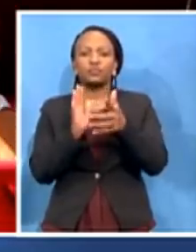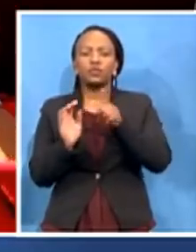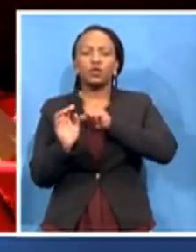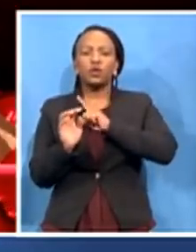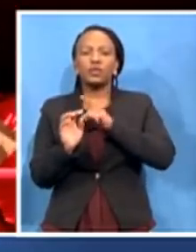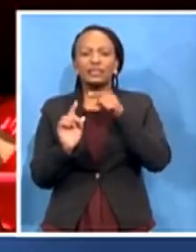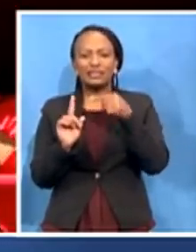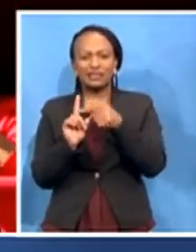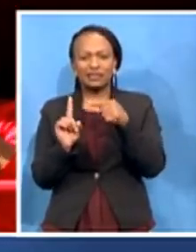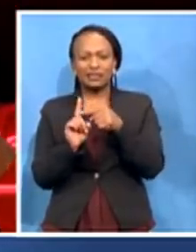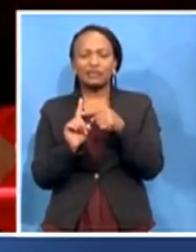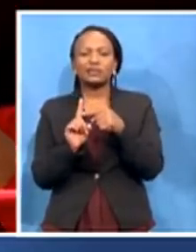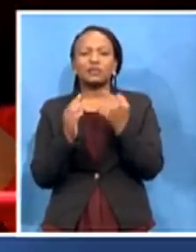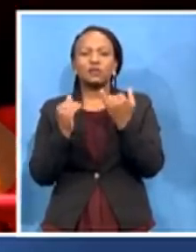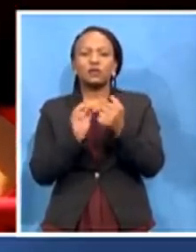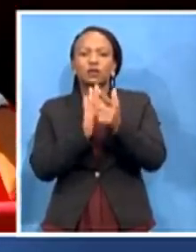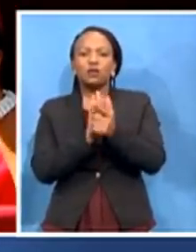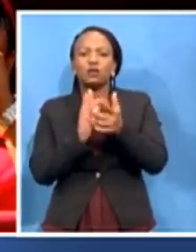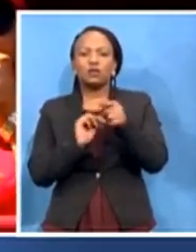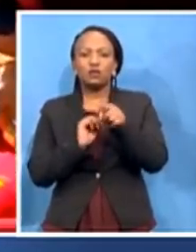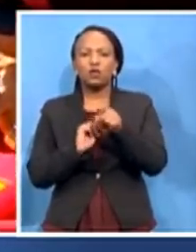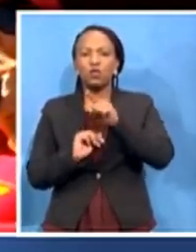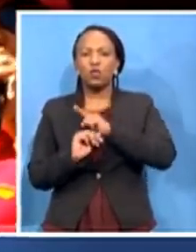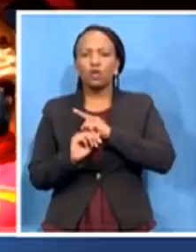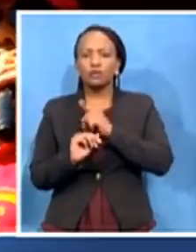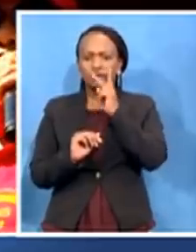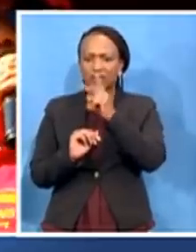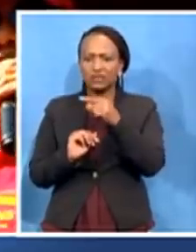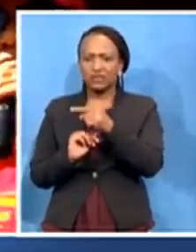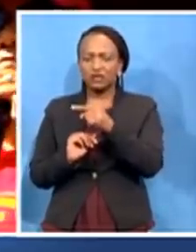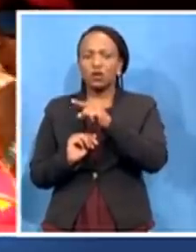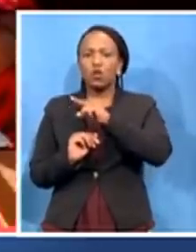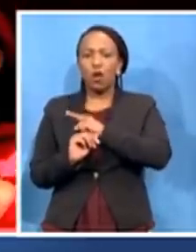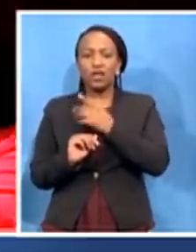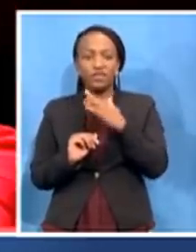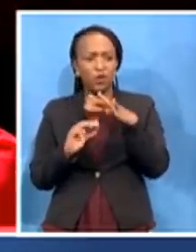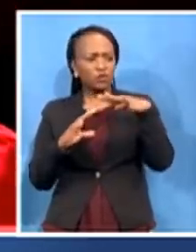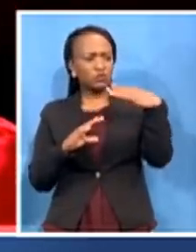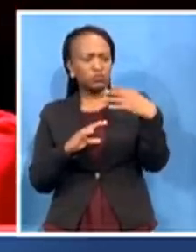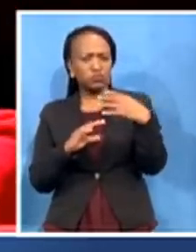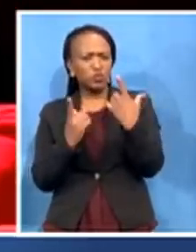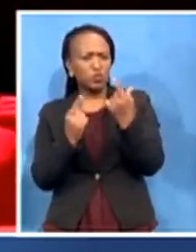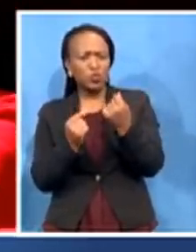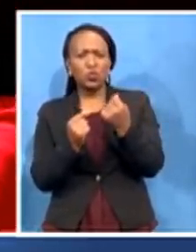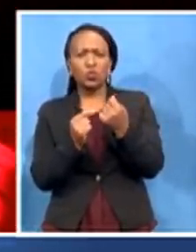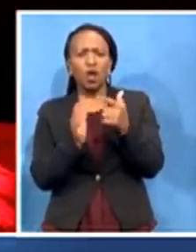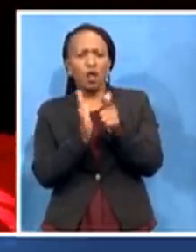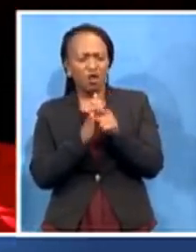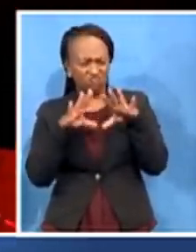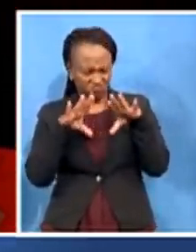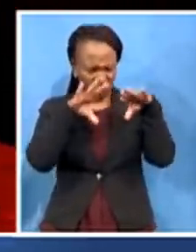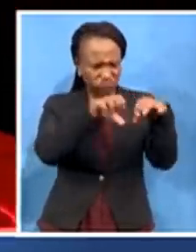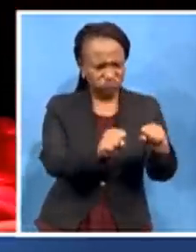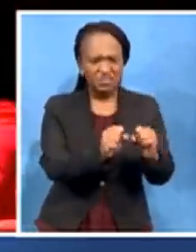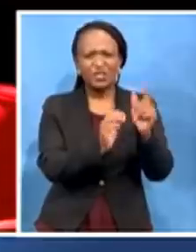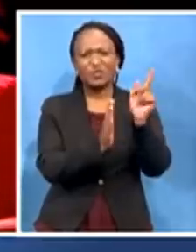take its course when one wants to take the law into your own hands? So